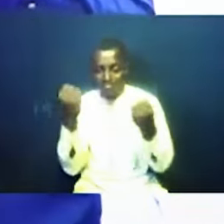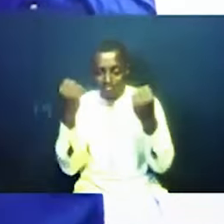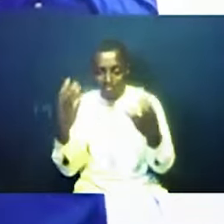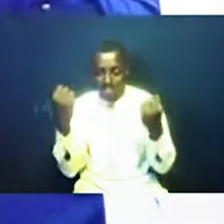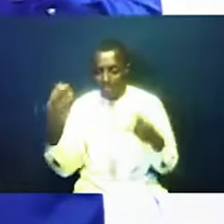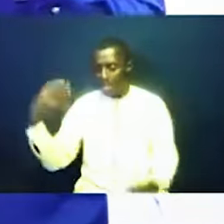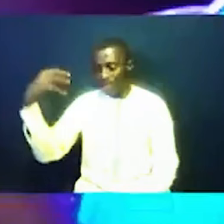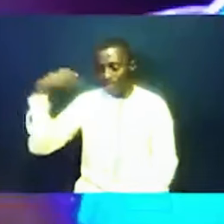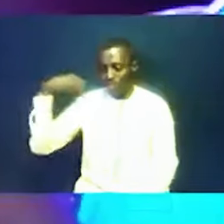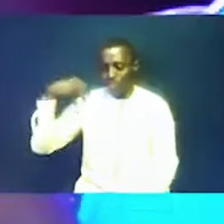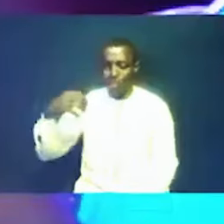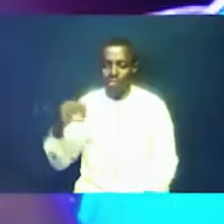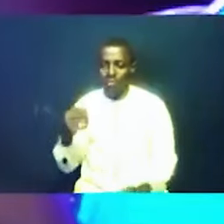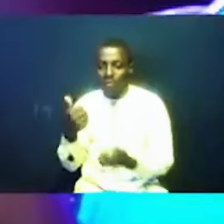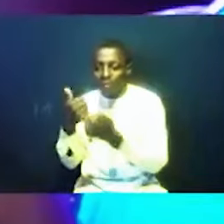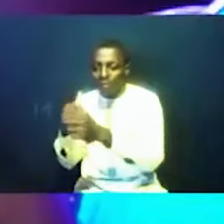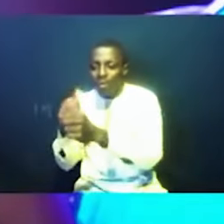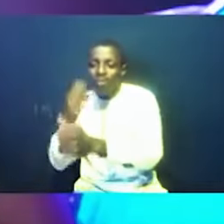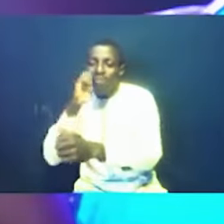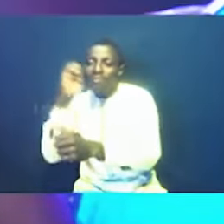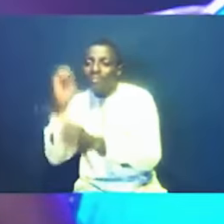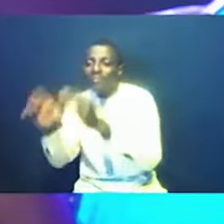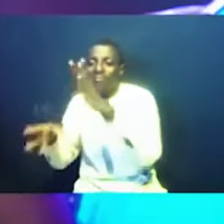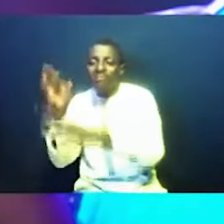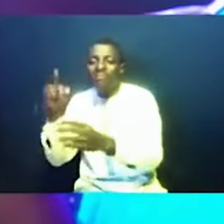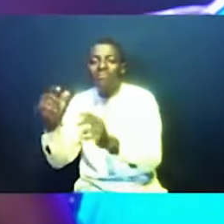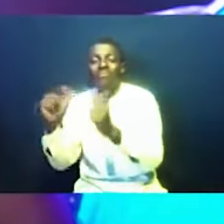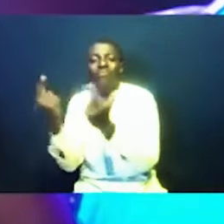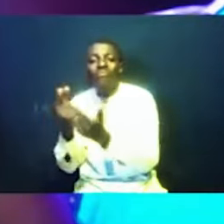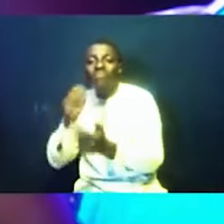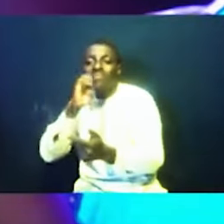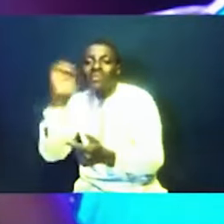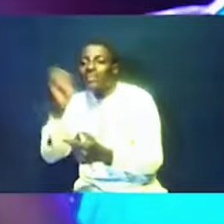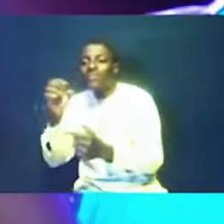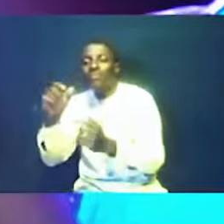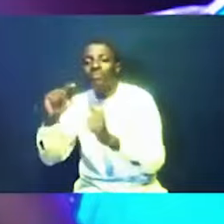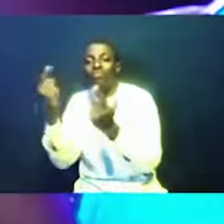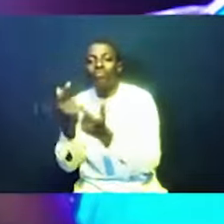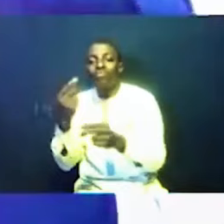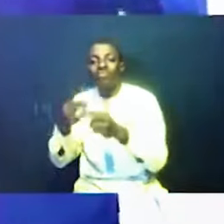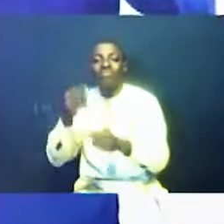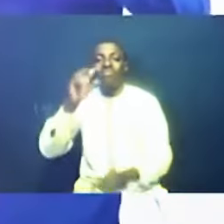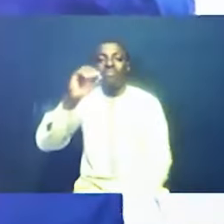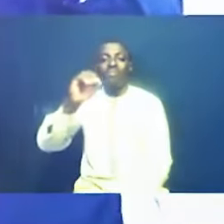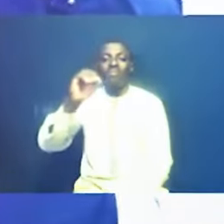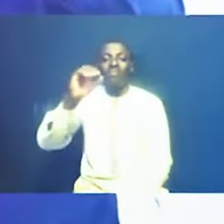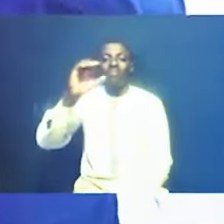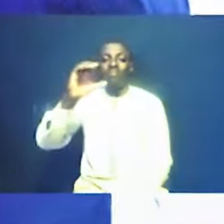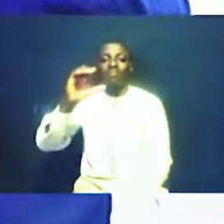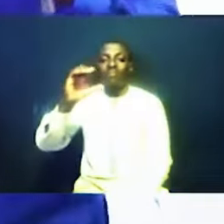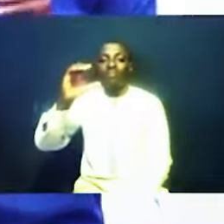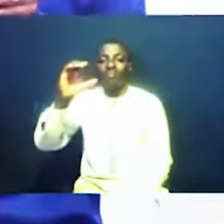their occult groups. Fear